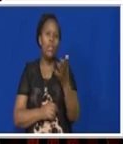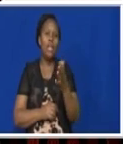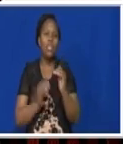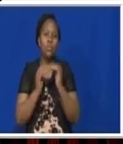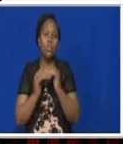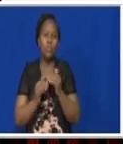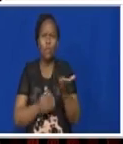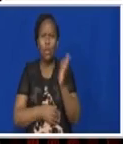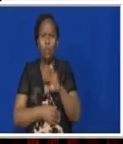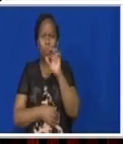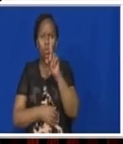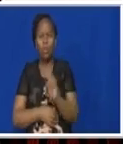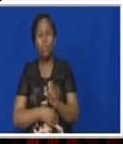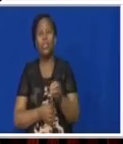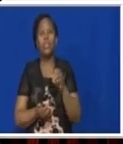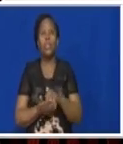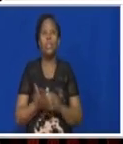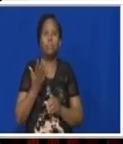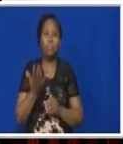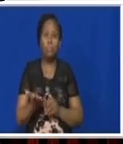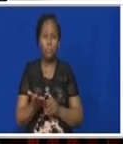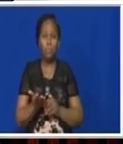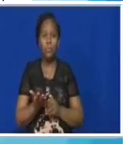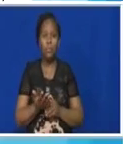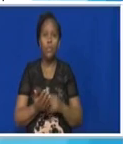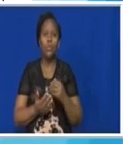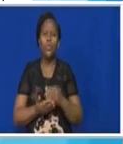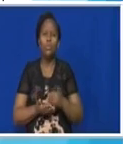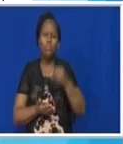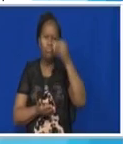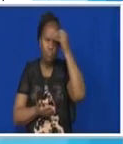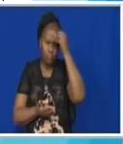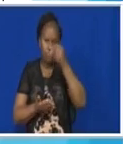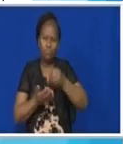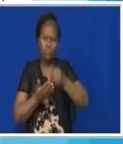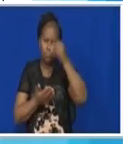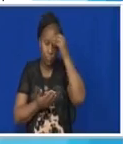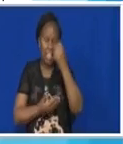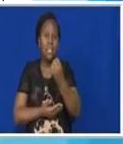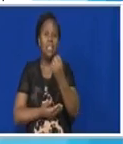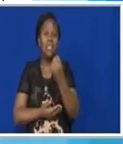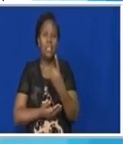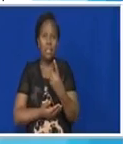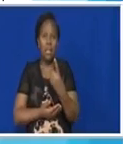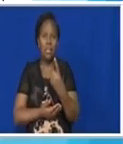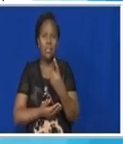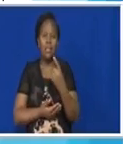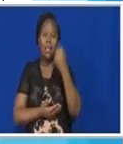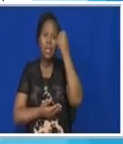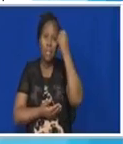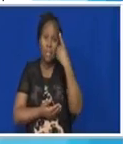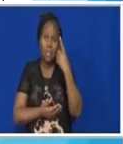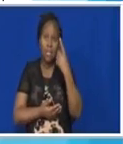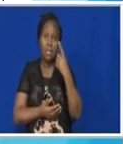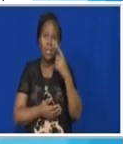if I go back to our question again, we want now to study the diagram or the scheme or the flow chart which is